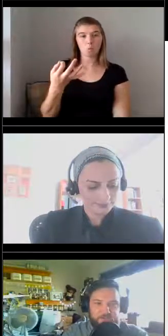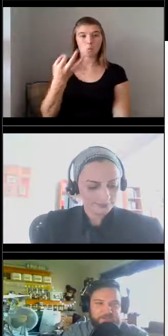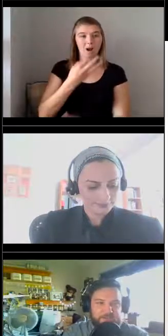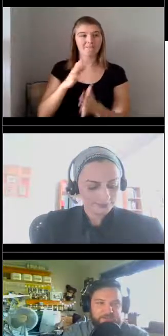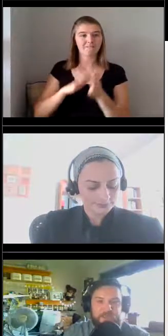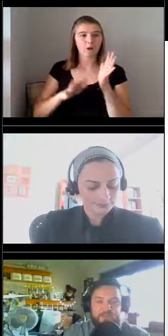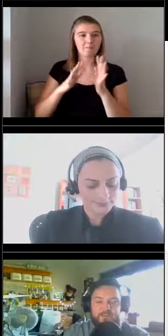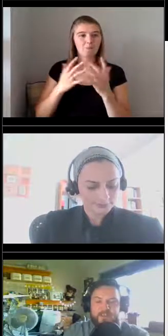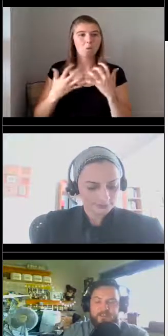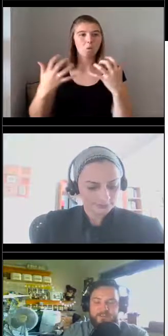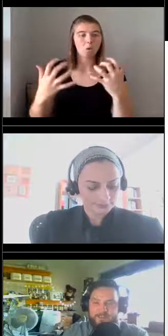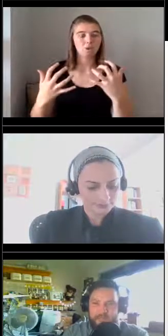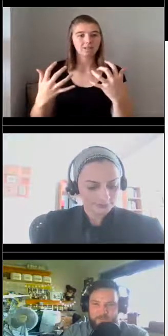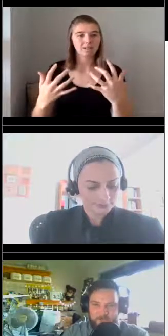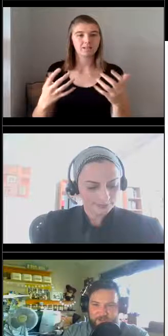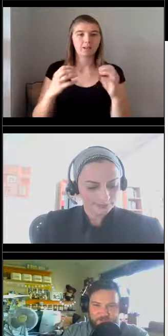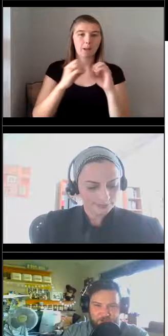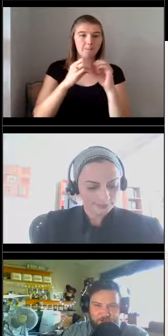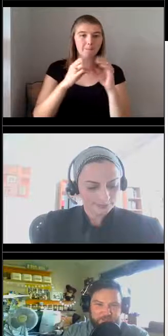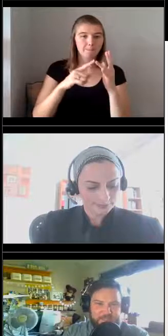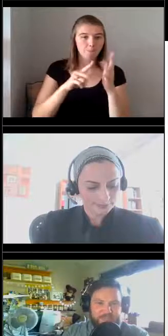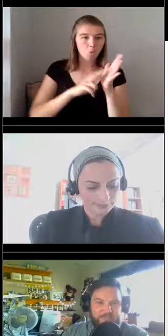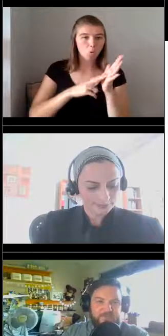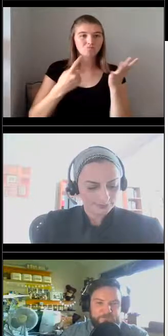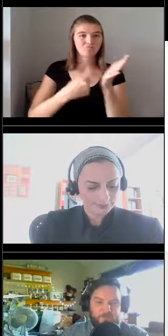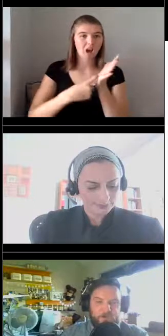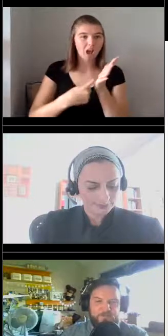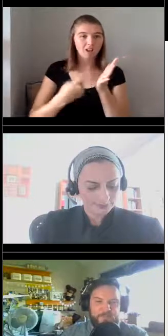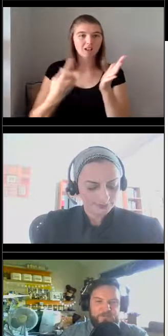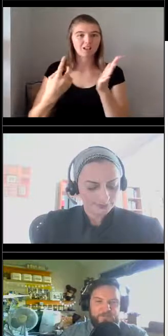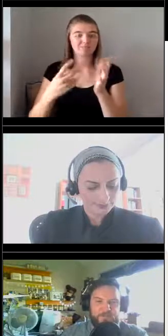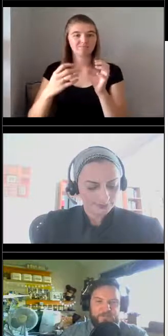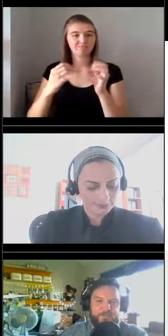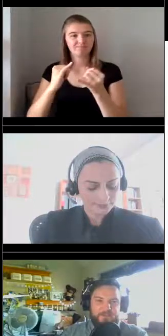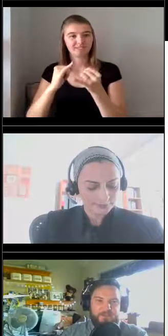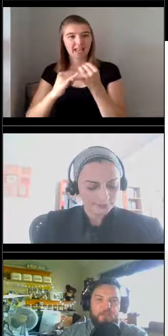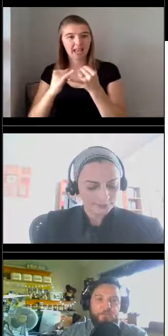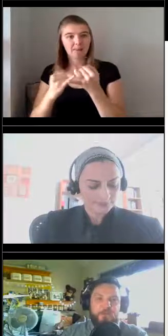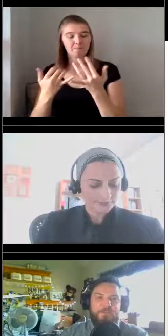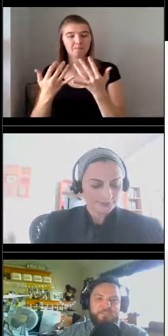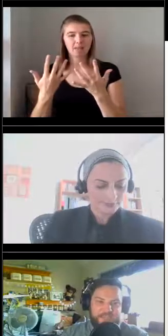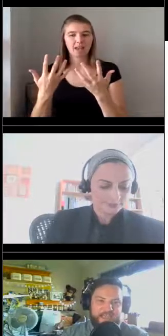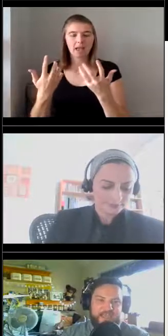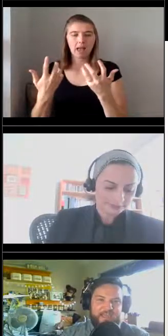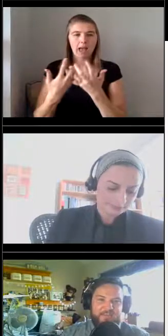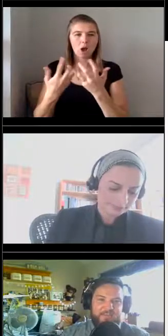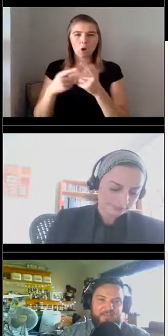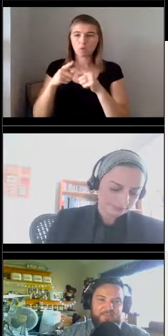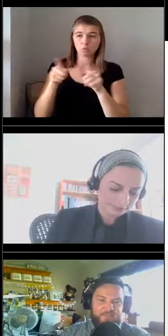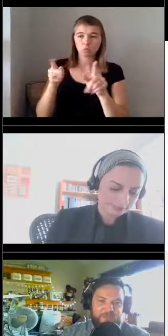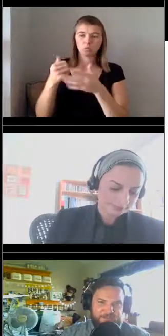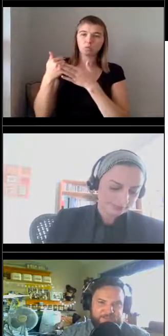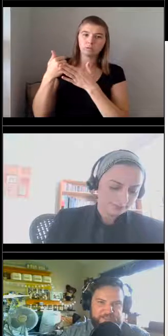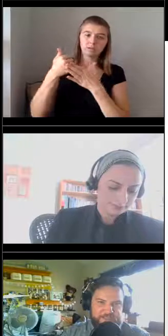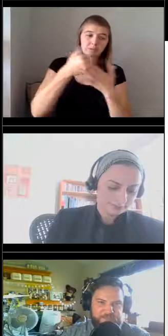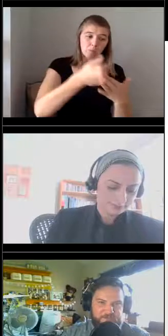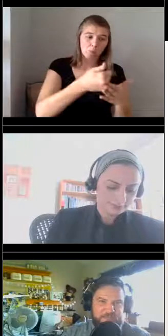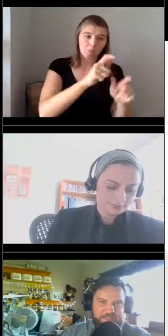Rehana, in your case, staff, Sam, in your case, workshop attendees, how do you support people to open up and share